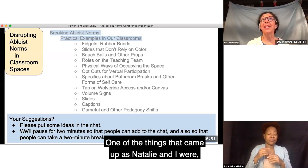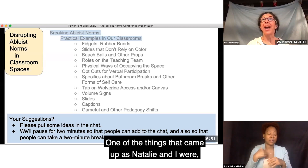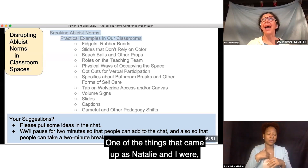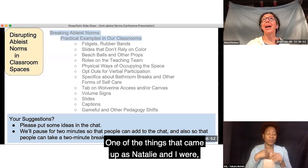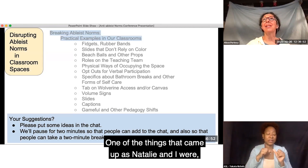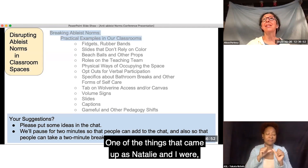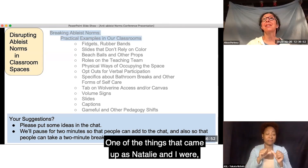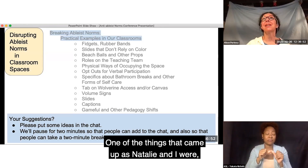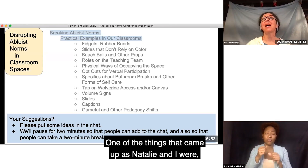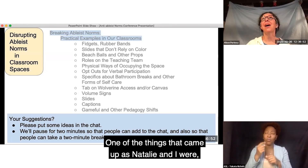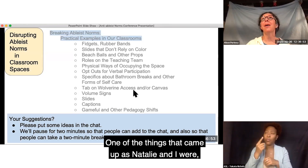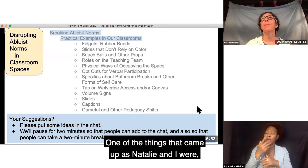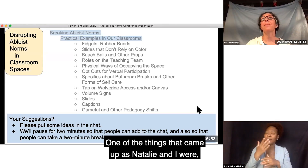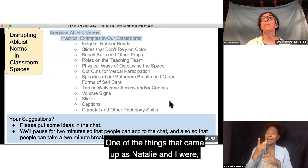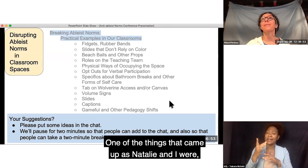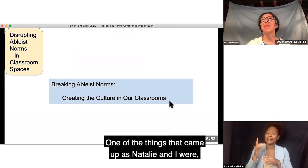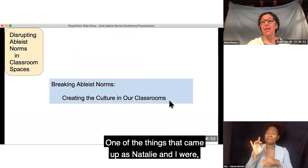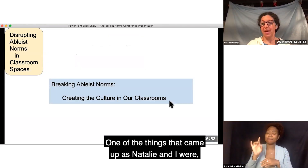up as